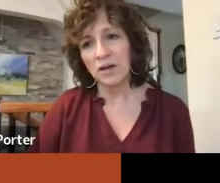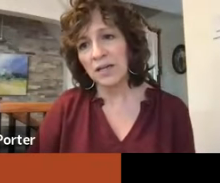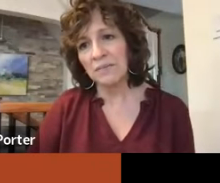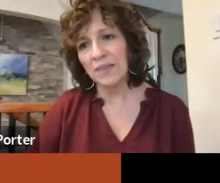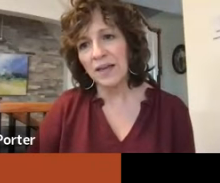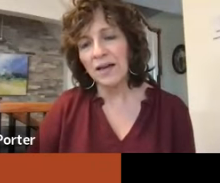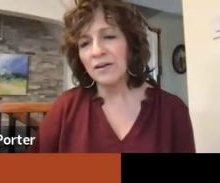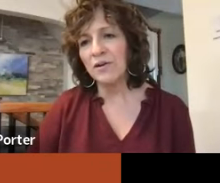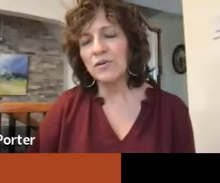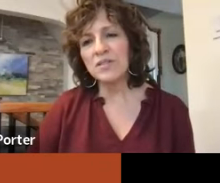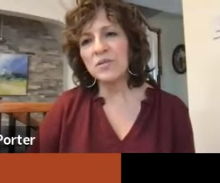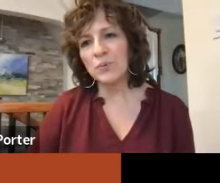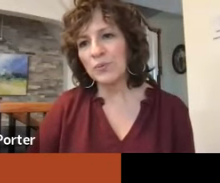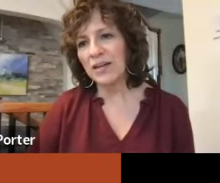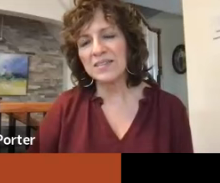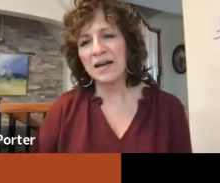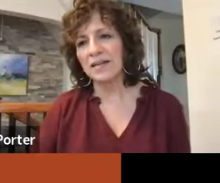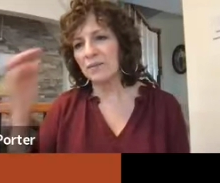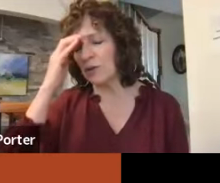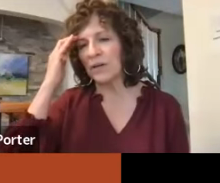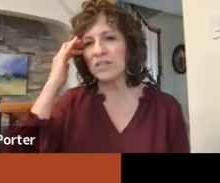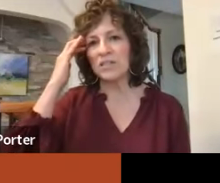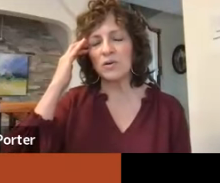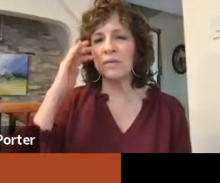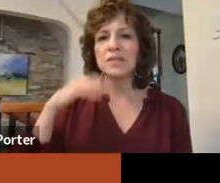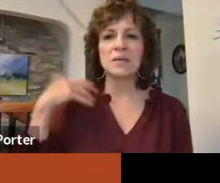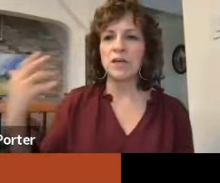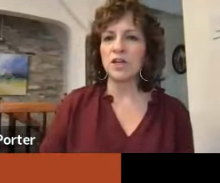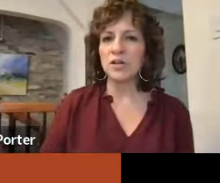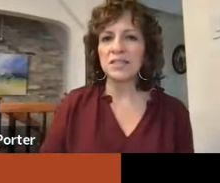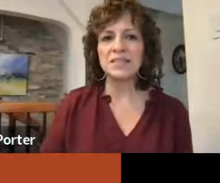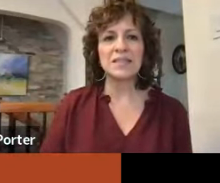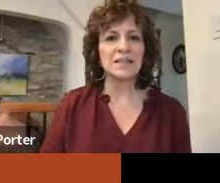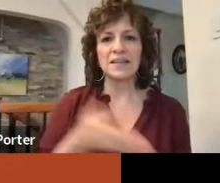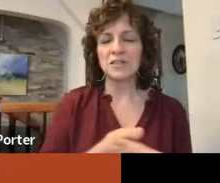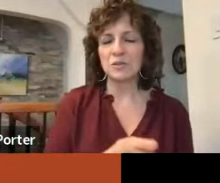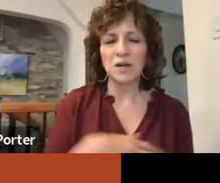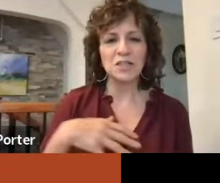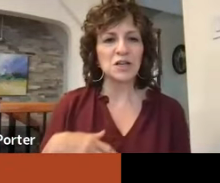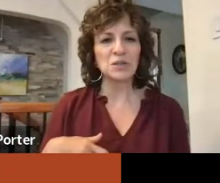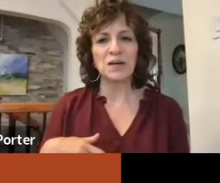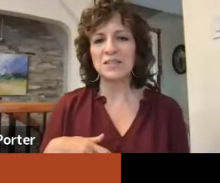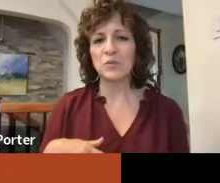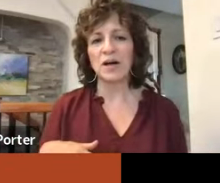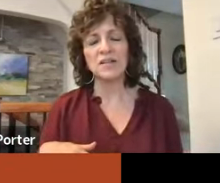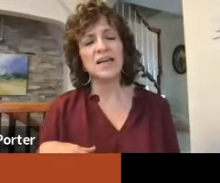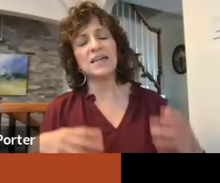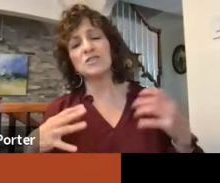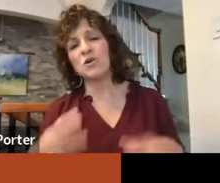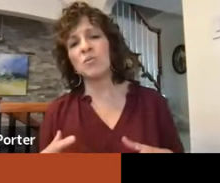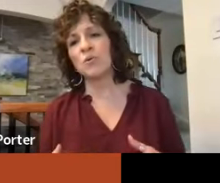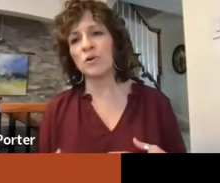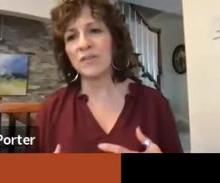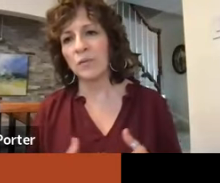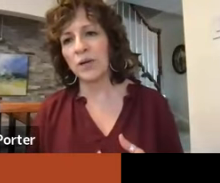why am I talking? You know, this is what exactly, you know, Ben just described this, like being curious and listening. I think Dr. Bonnie talked about it as well. It